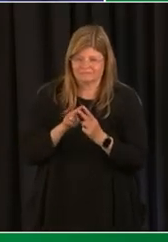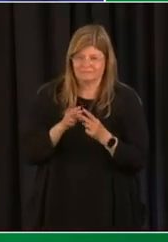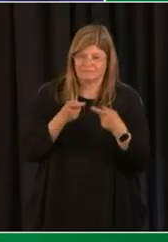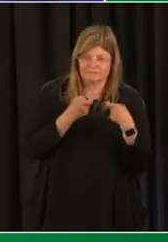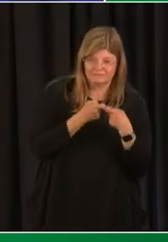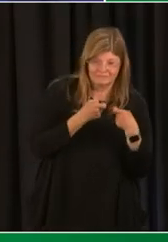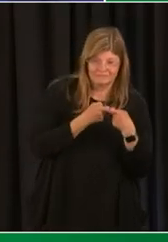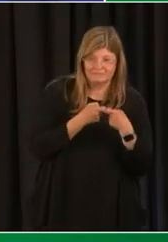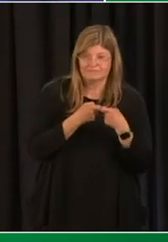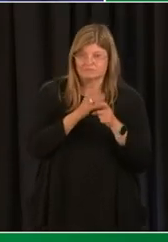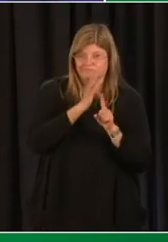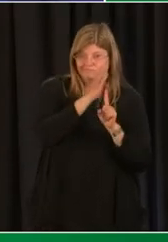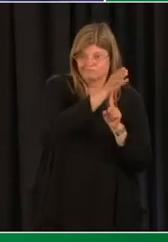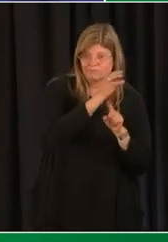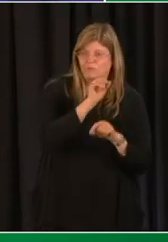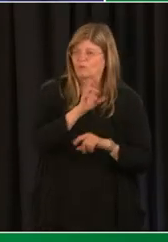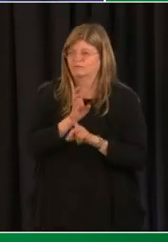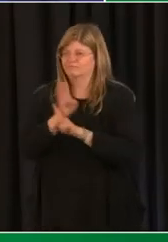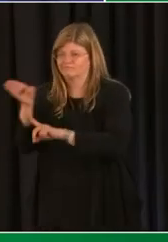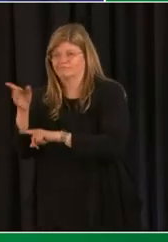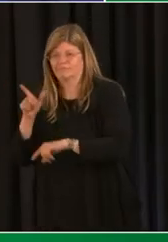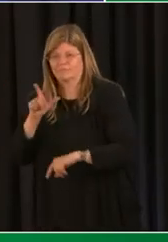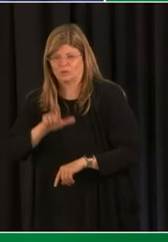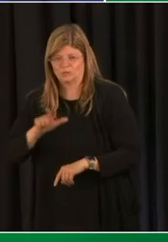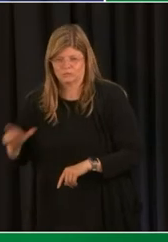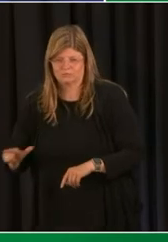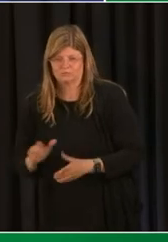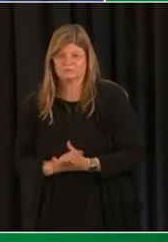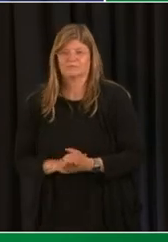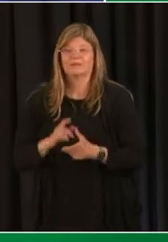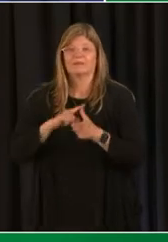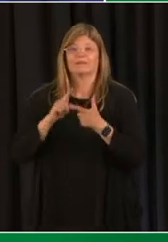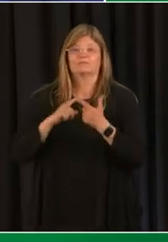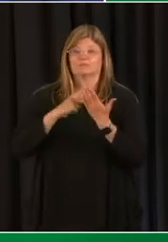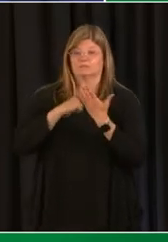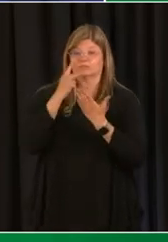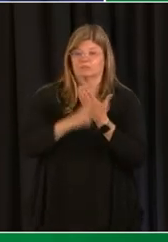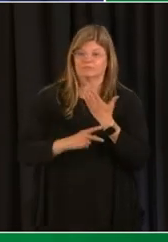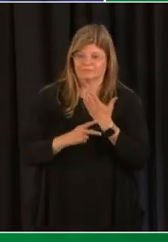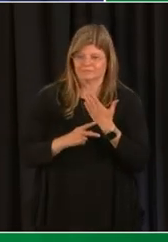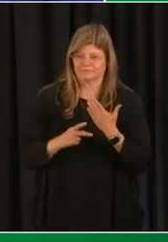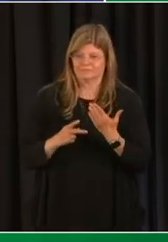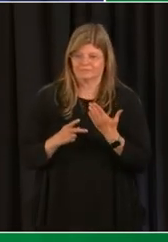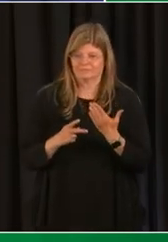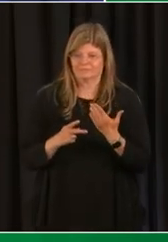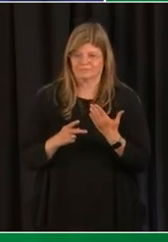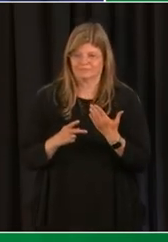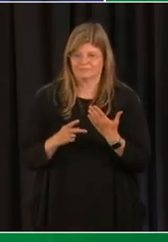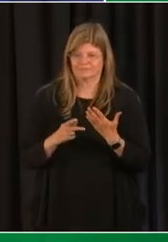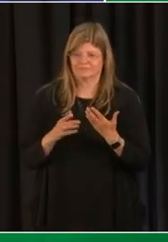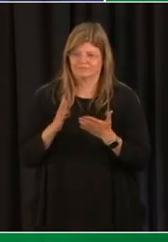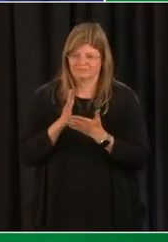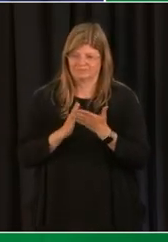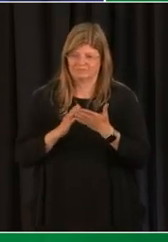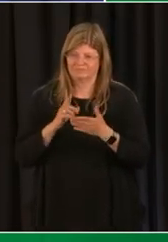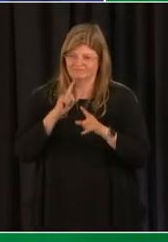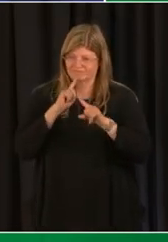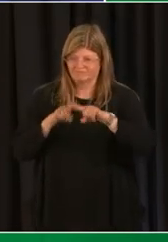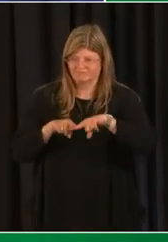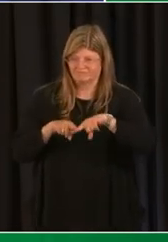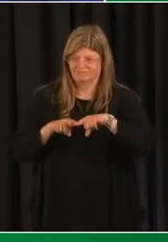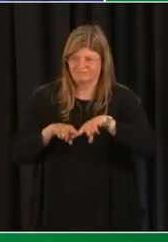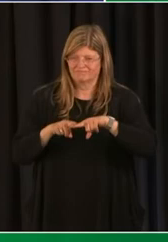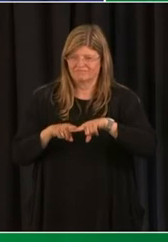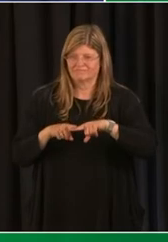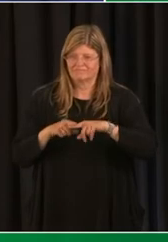utility provider or your landlord. And then the program will be, part of it will be depend on